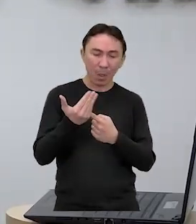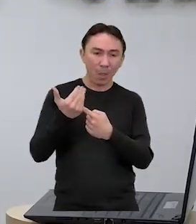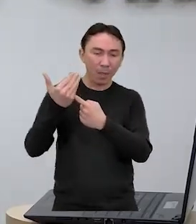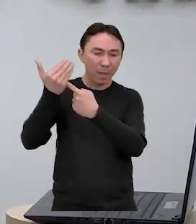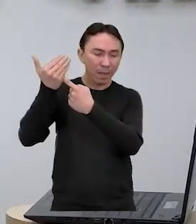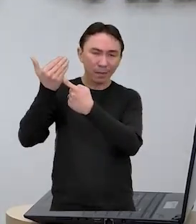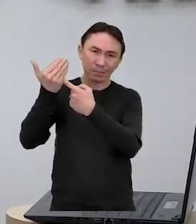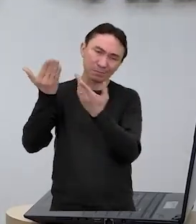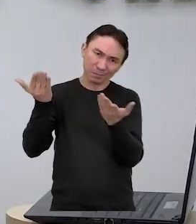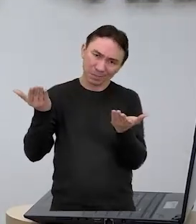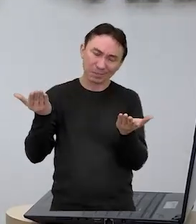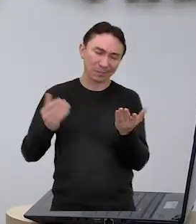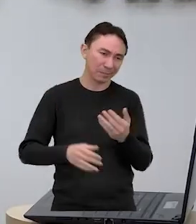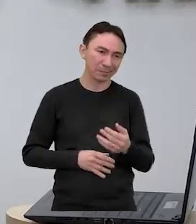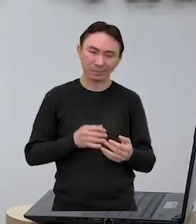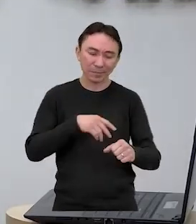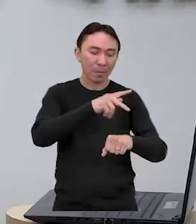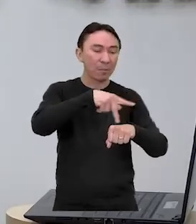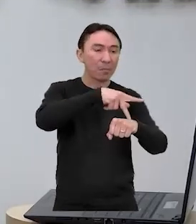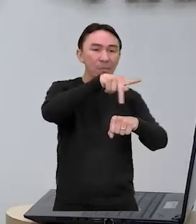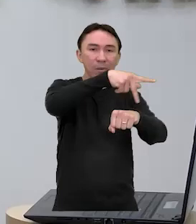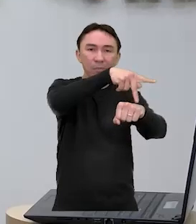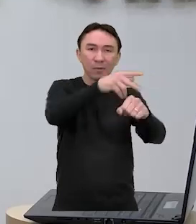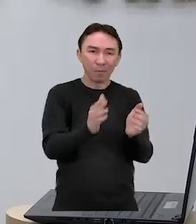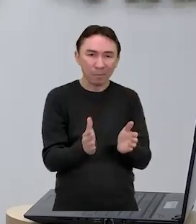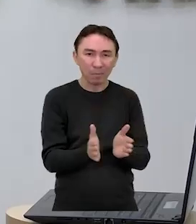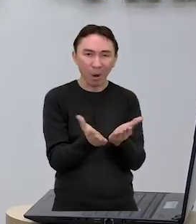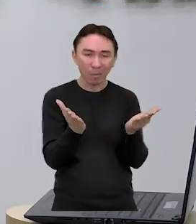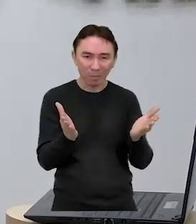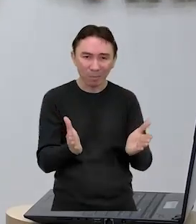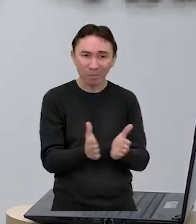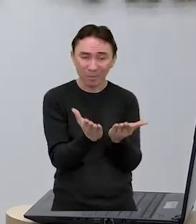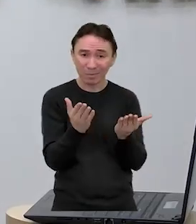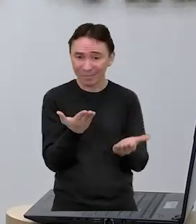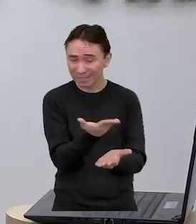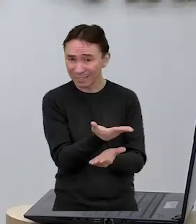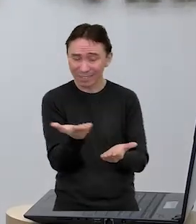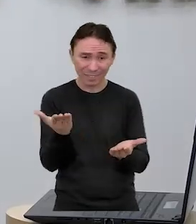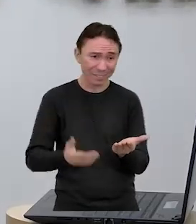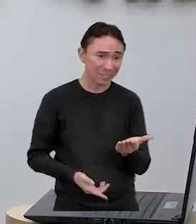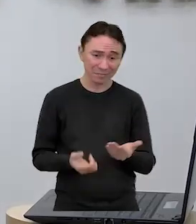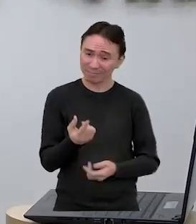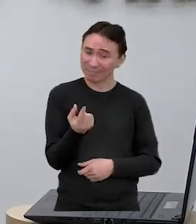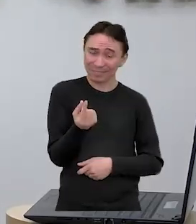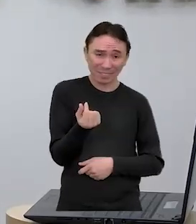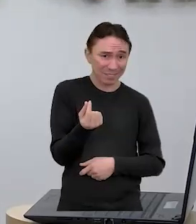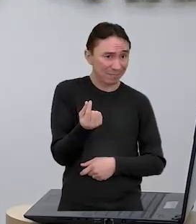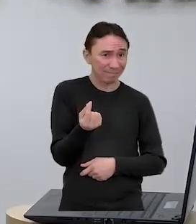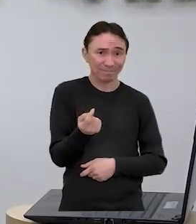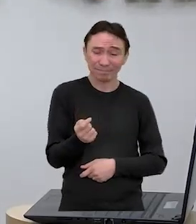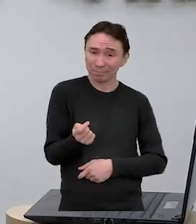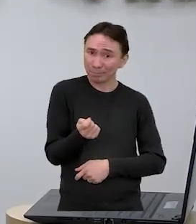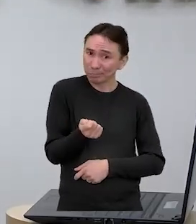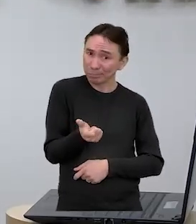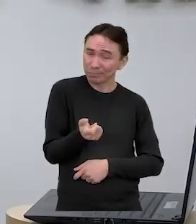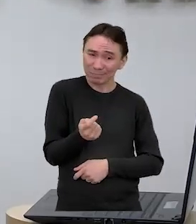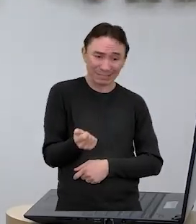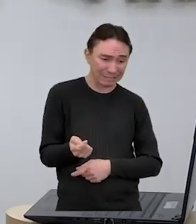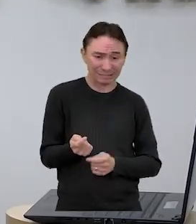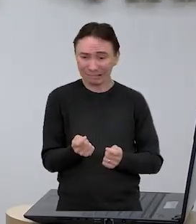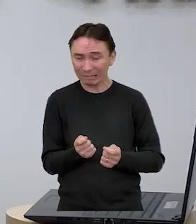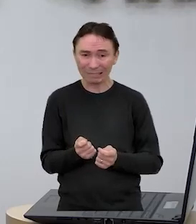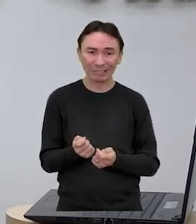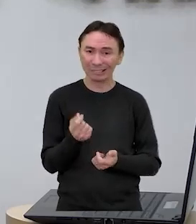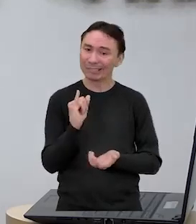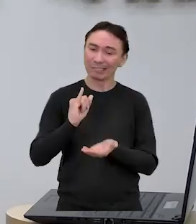né, os países menos desenvolvidos, eles vão ter um poder aquisitivo menor para investir em